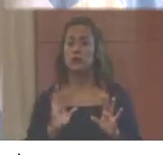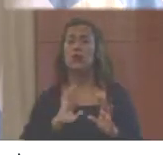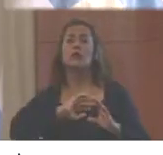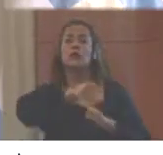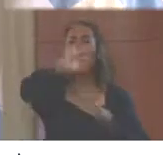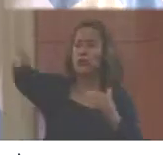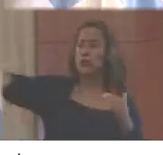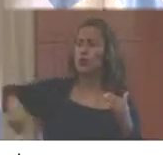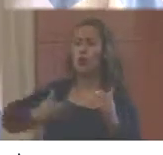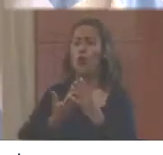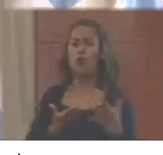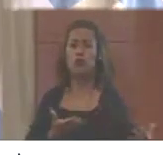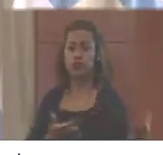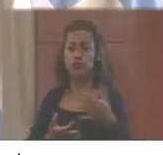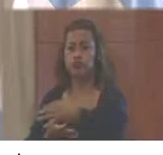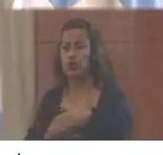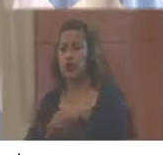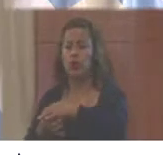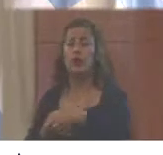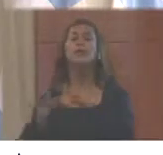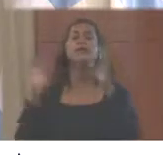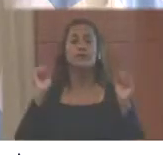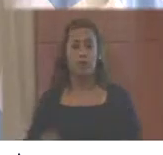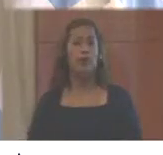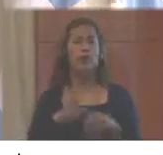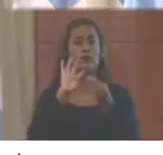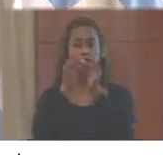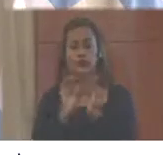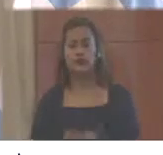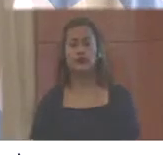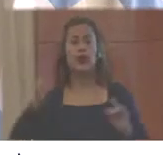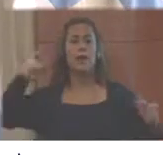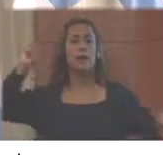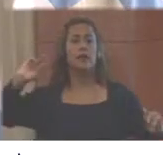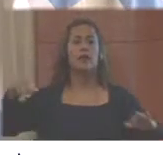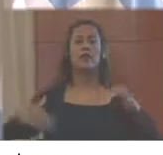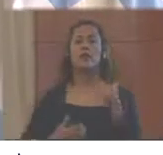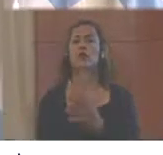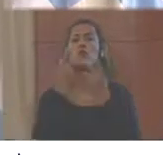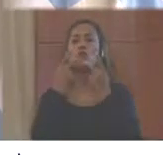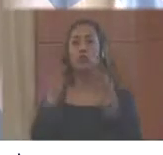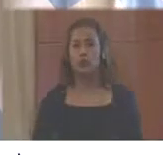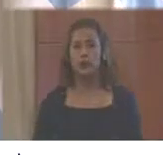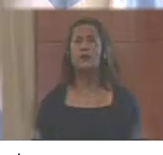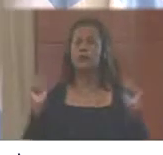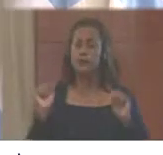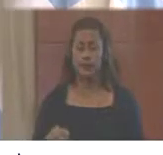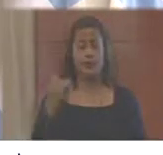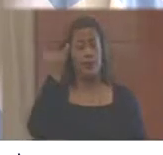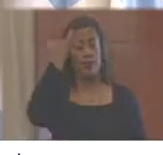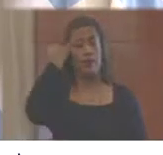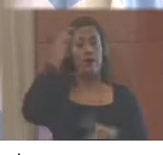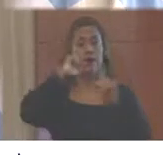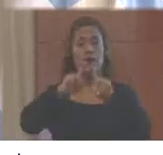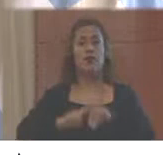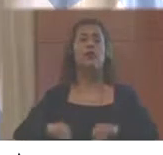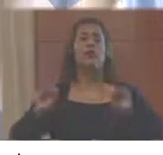be faced with. And the sum of all this will enable us to devise public policy that are modern and innovating, that will allow us